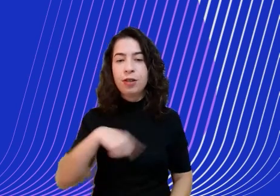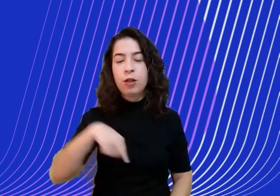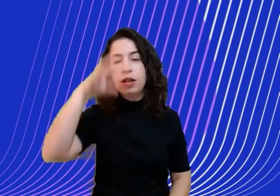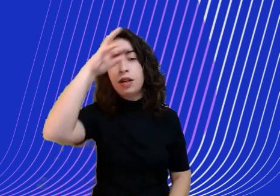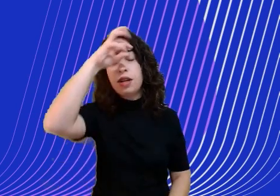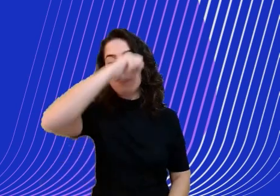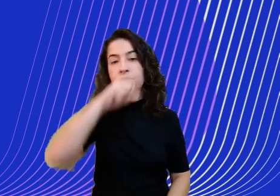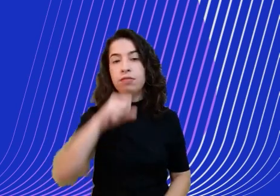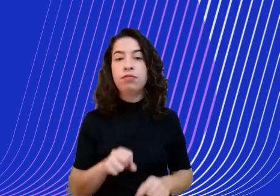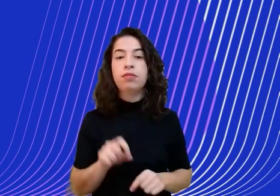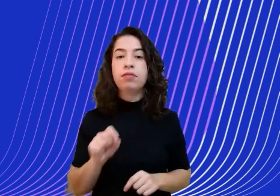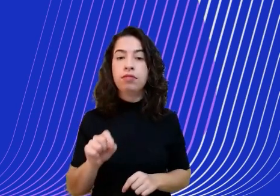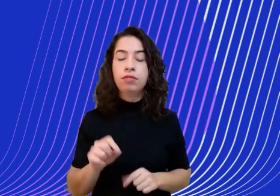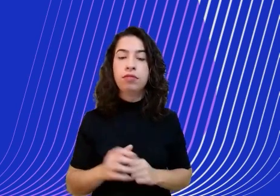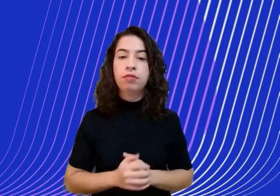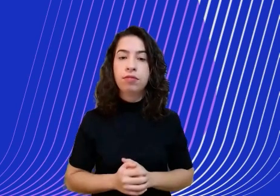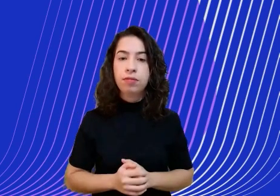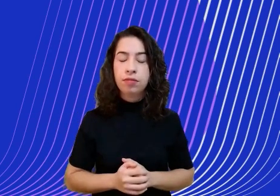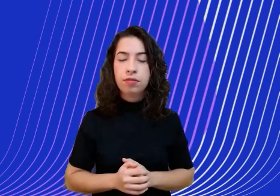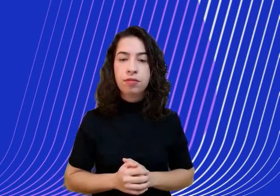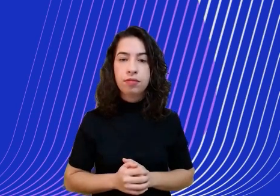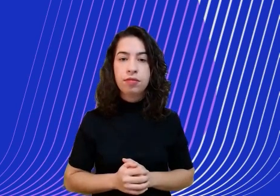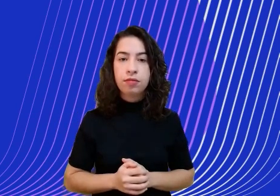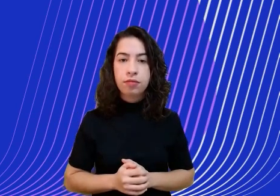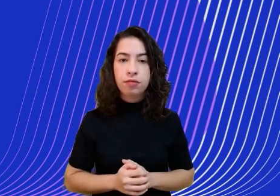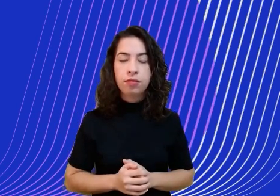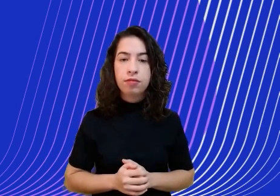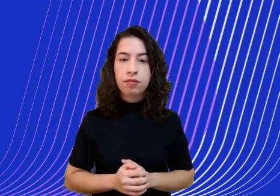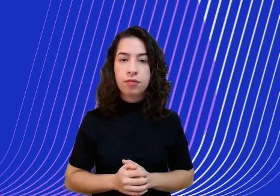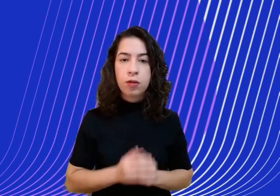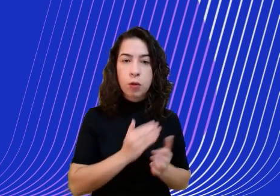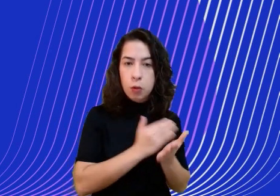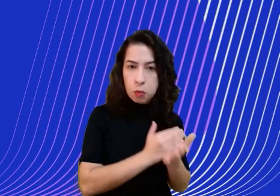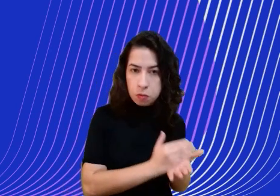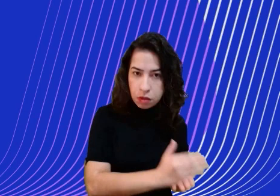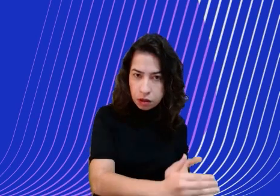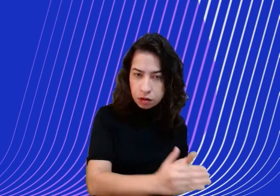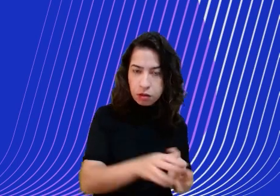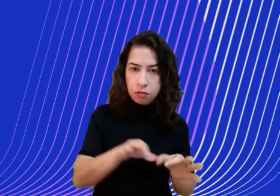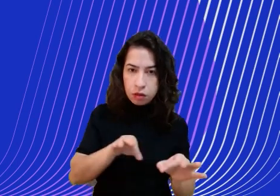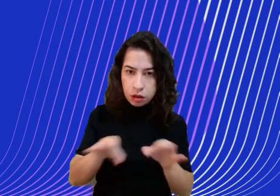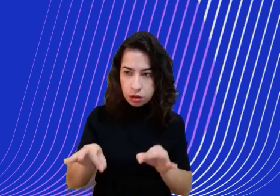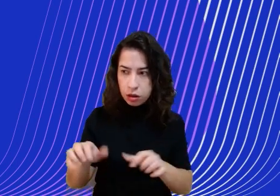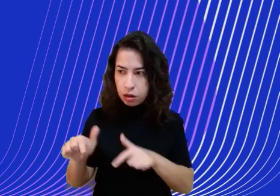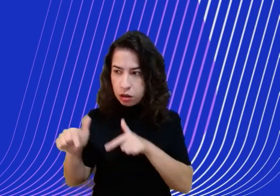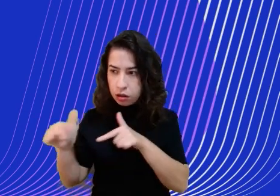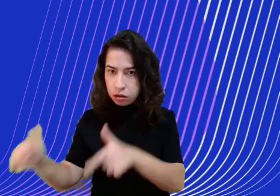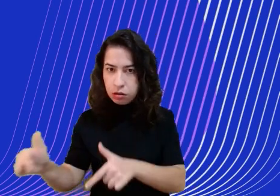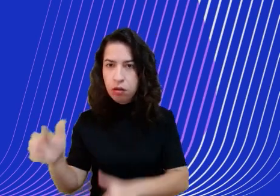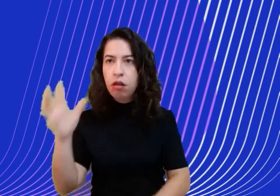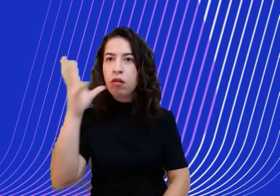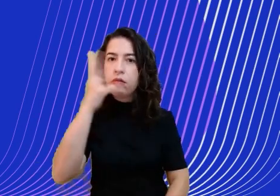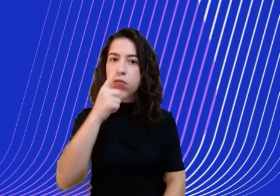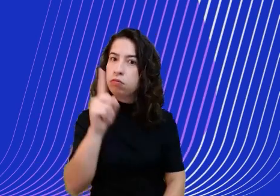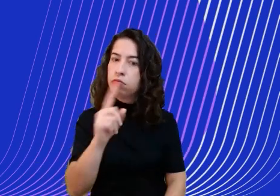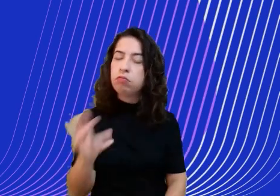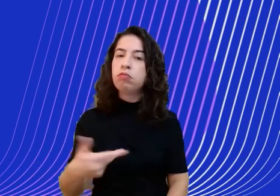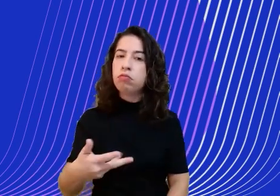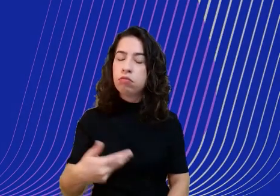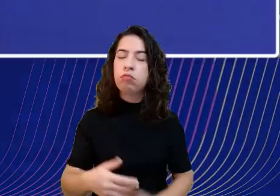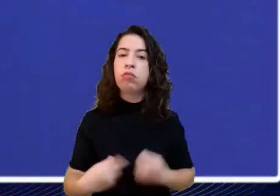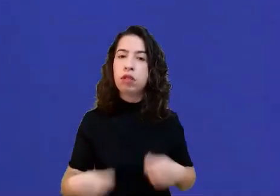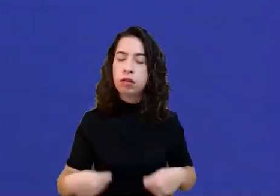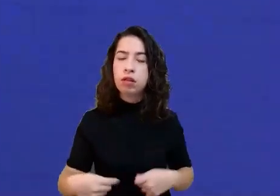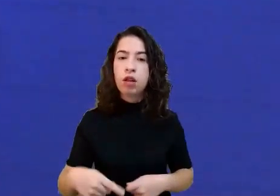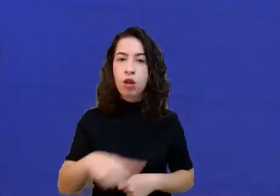we learned that the space between conception, planning, and execution has to be minimal. When we planned